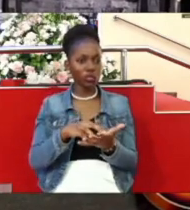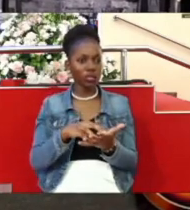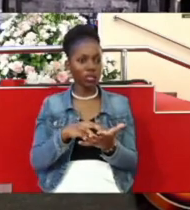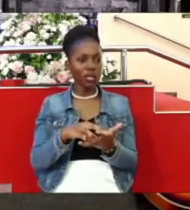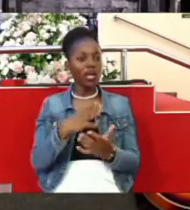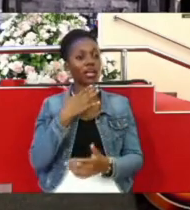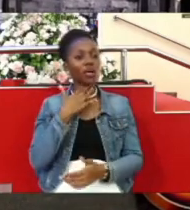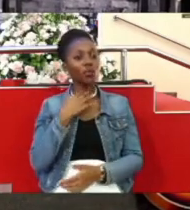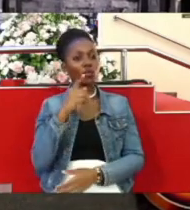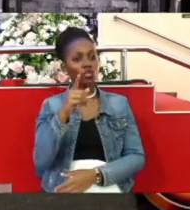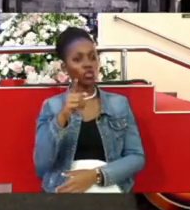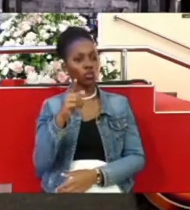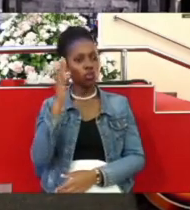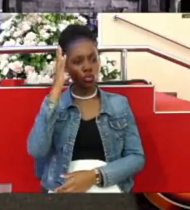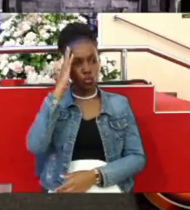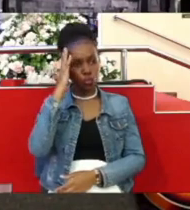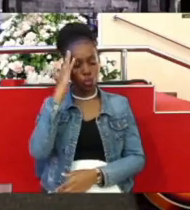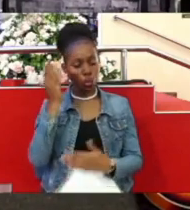are.